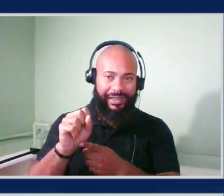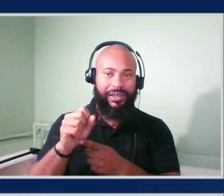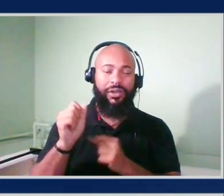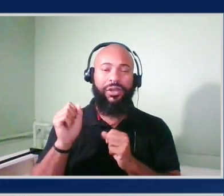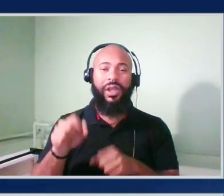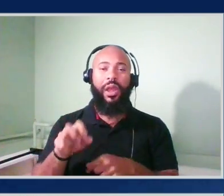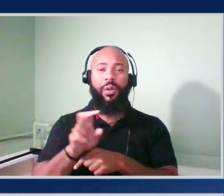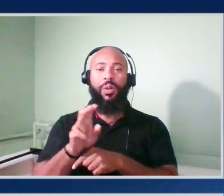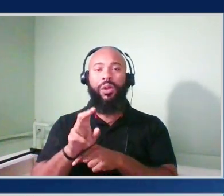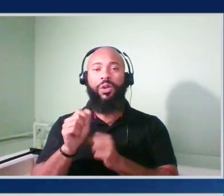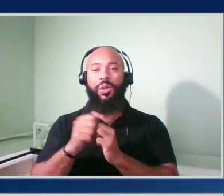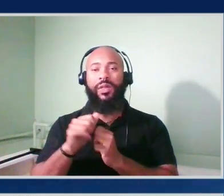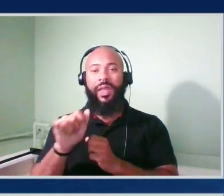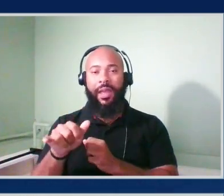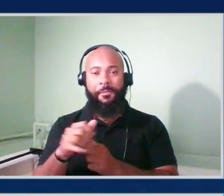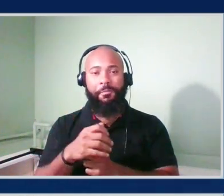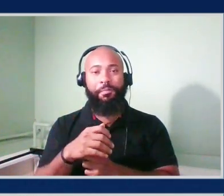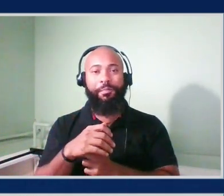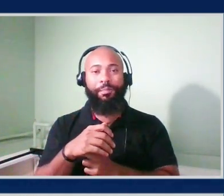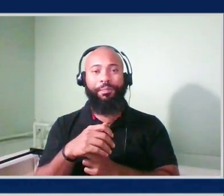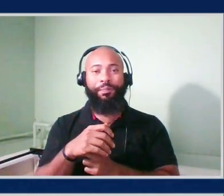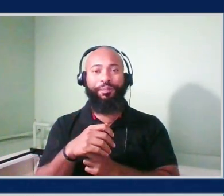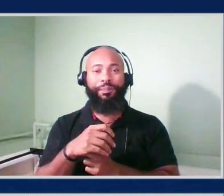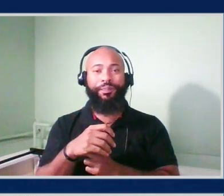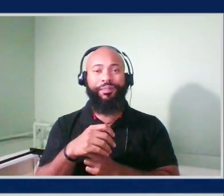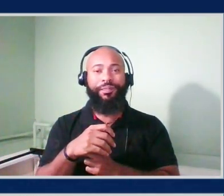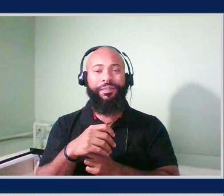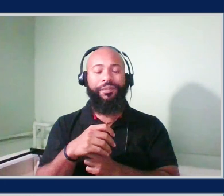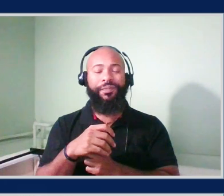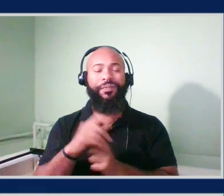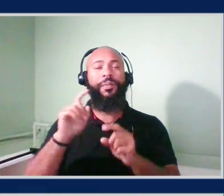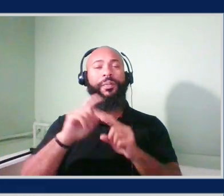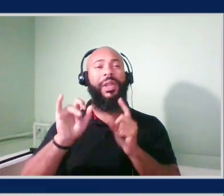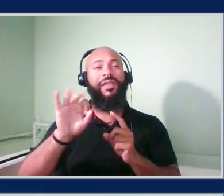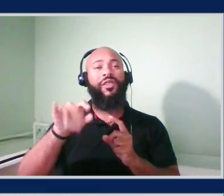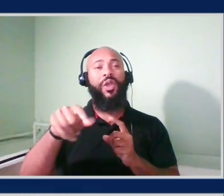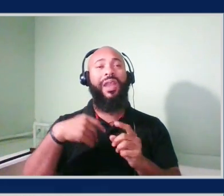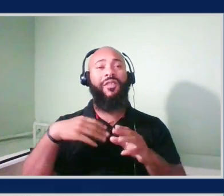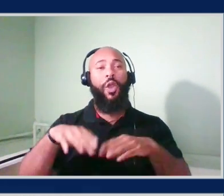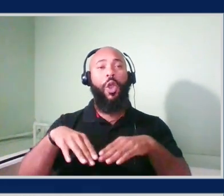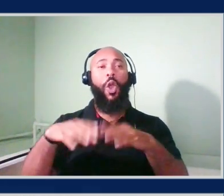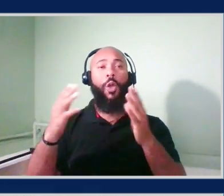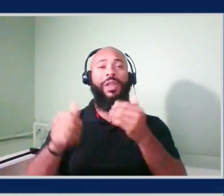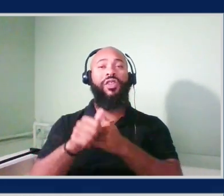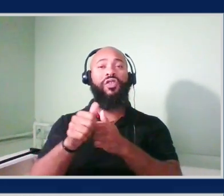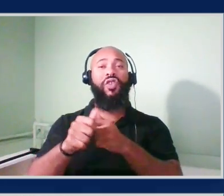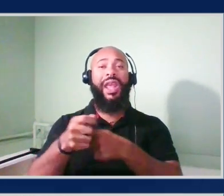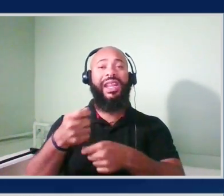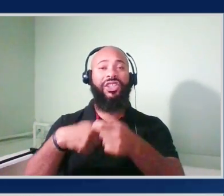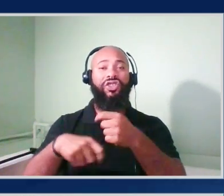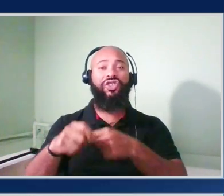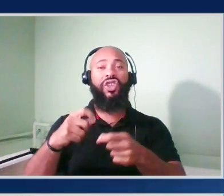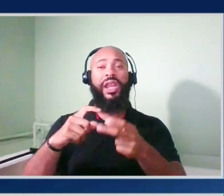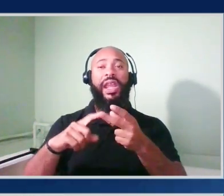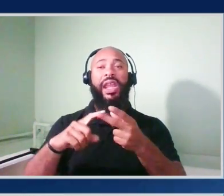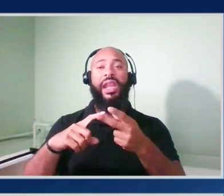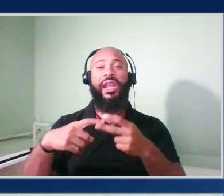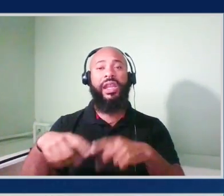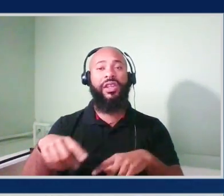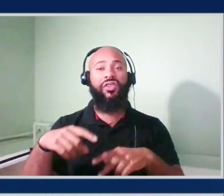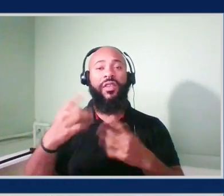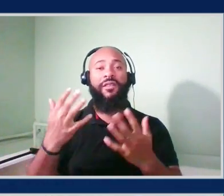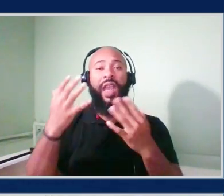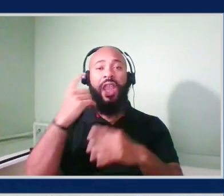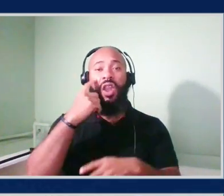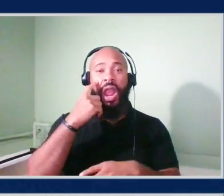also have, if you have like Open Threat Exchange, FireEye, proof point or alien vault